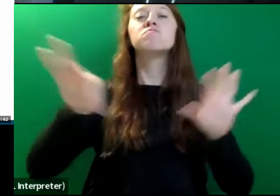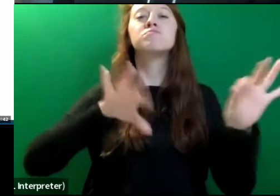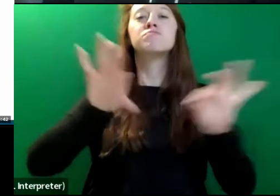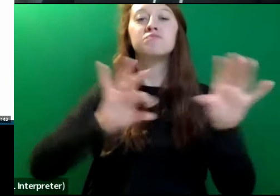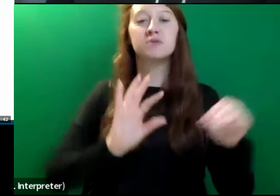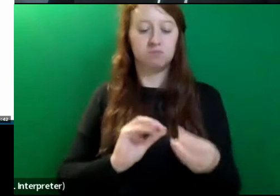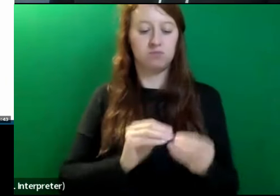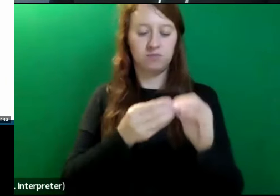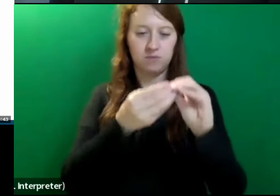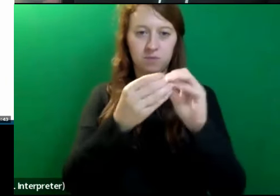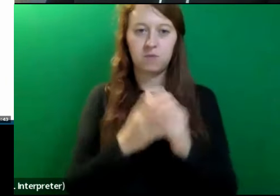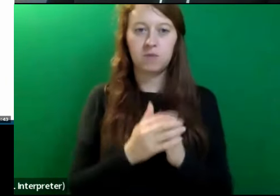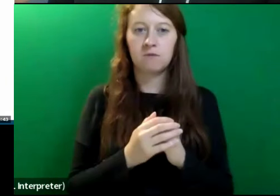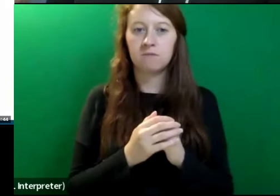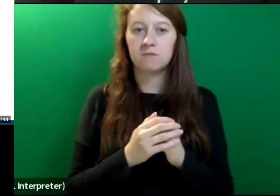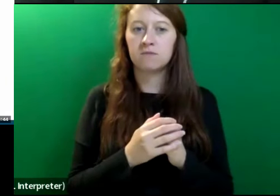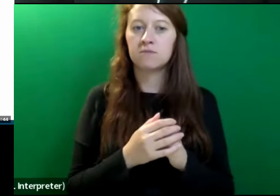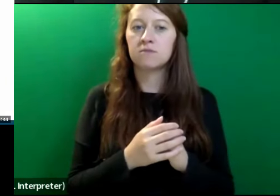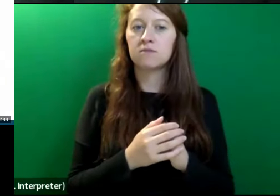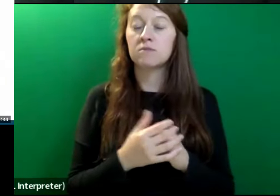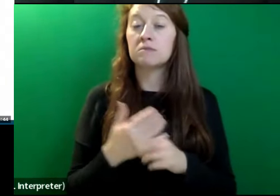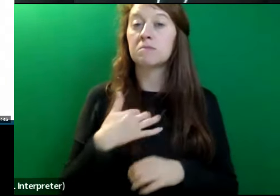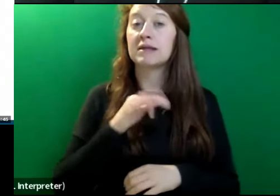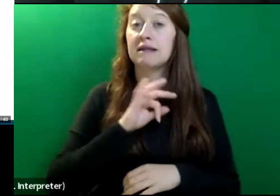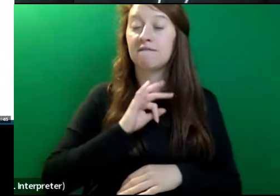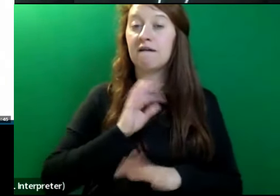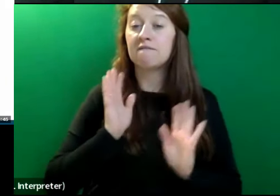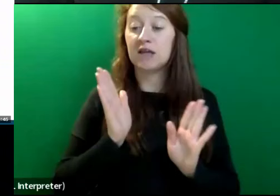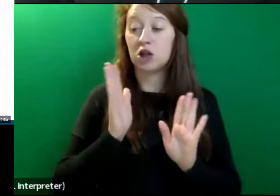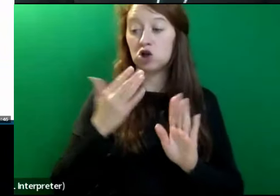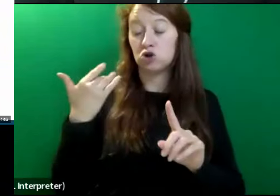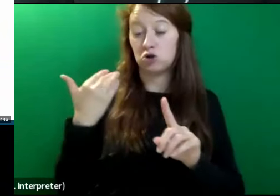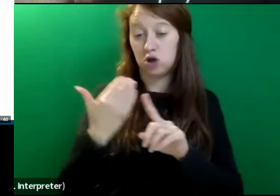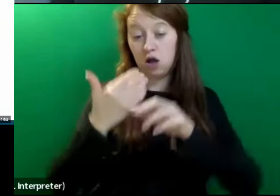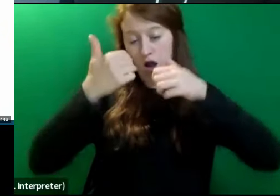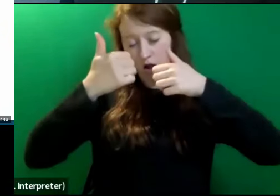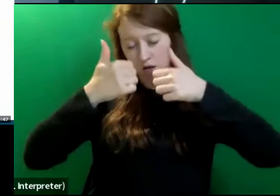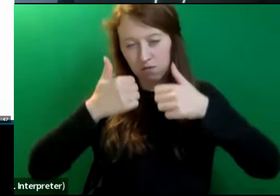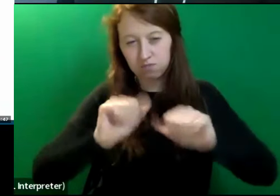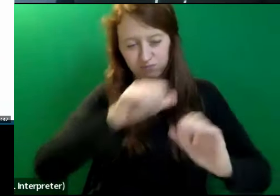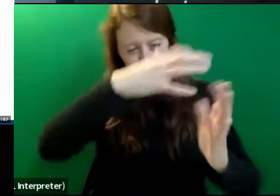when I had selected that subset, I annotated then, I added